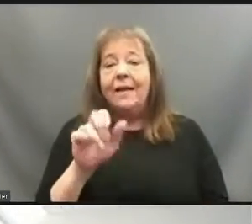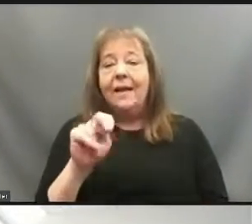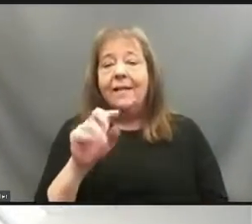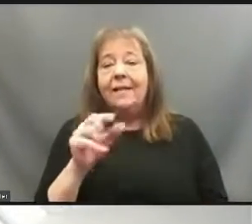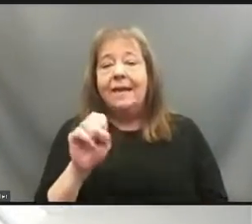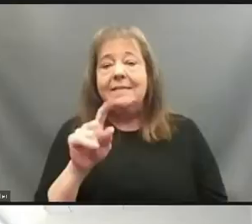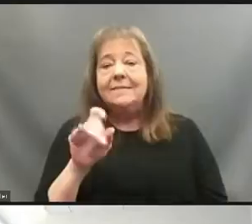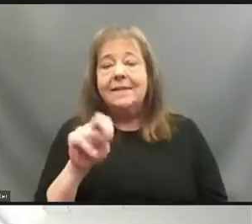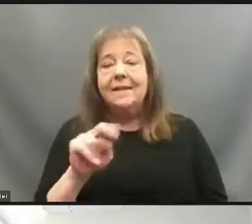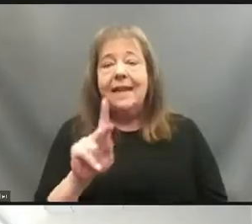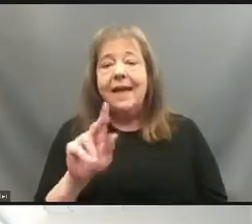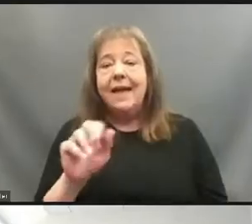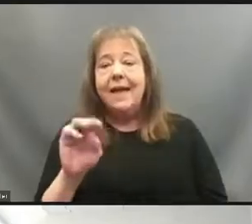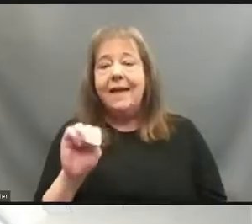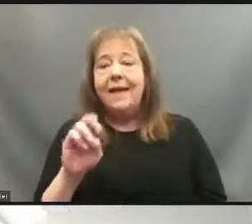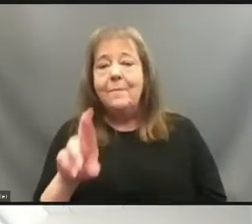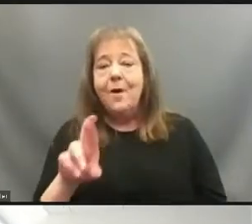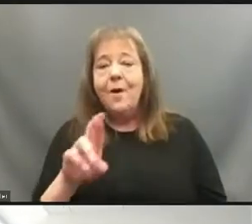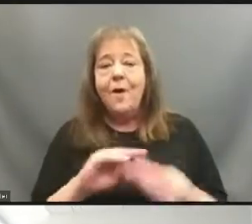4. Aaron, how are you today?